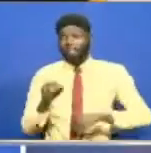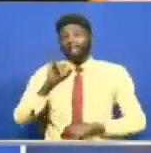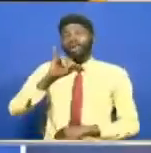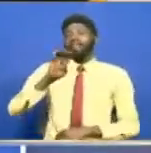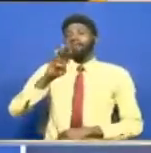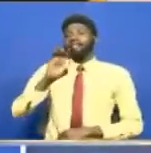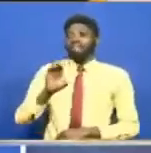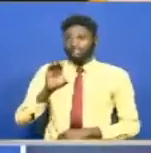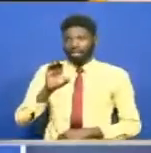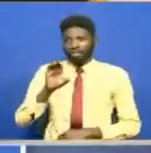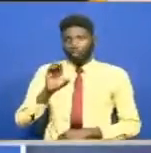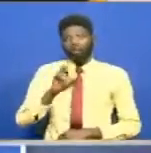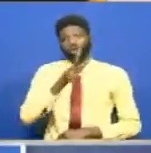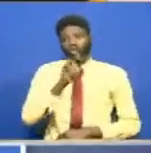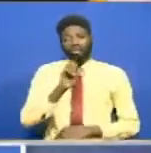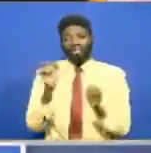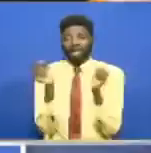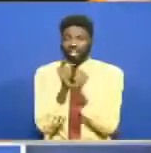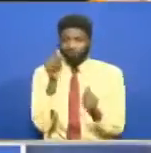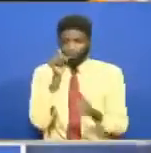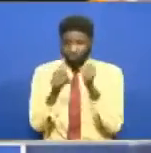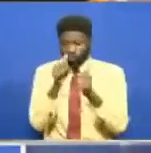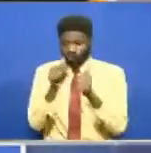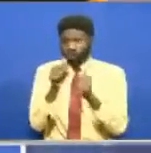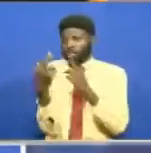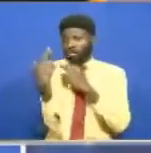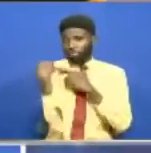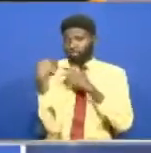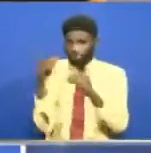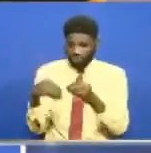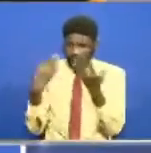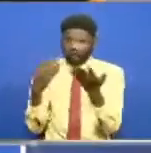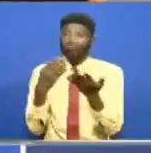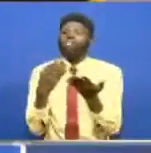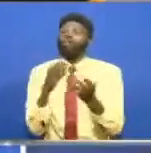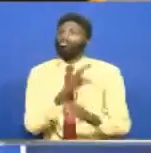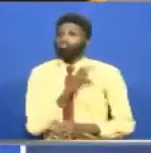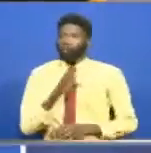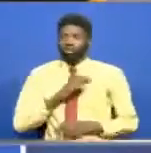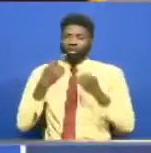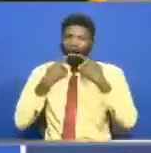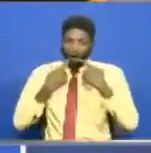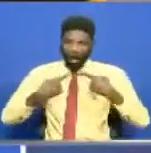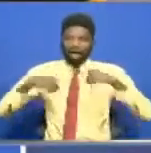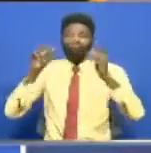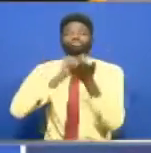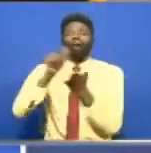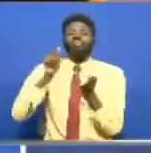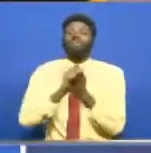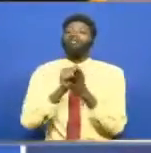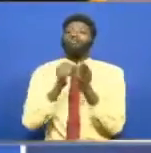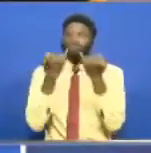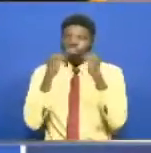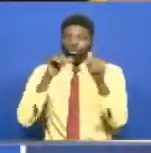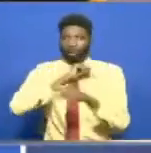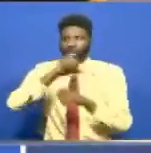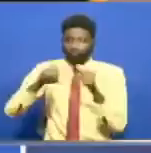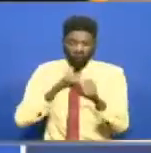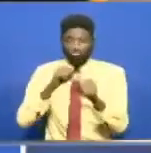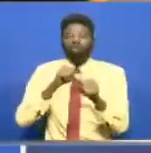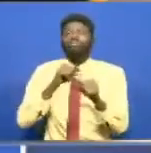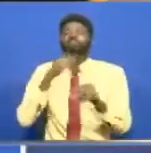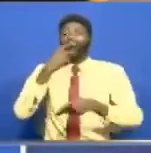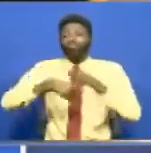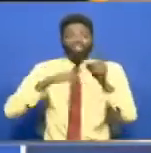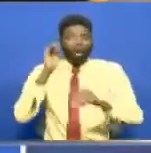2011, which obligates the commission to publish information relating to electoral processes; the Election Campaign Financing